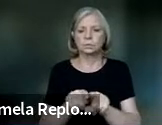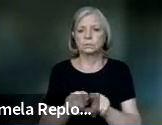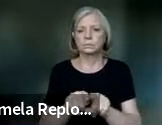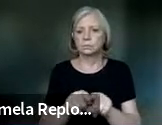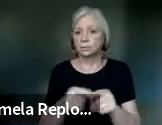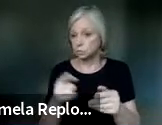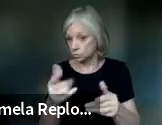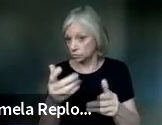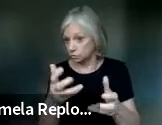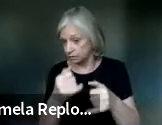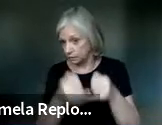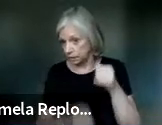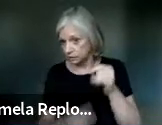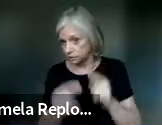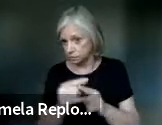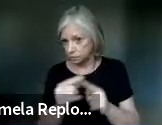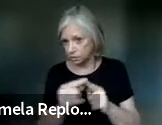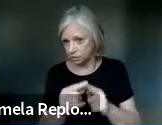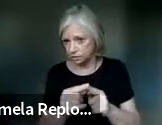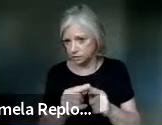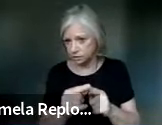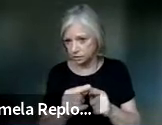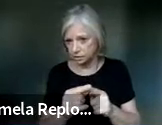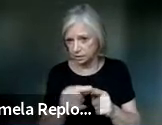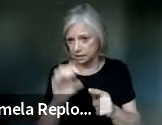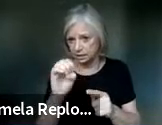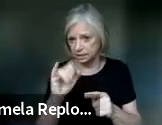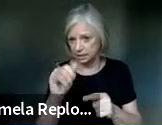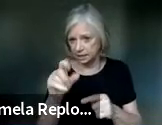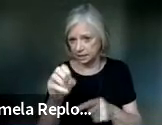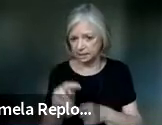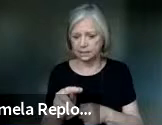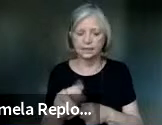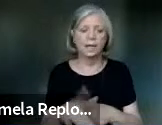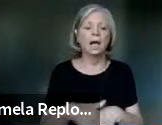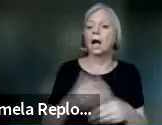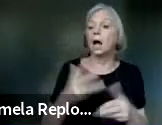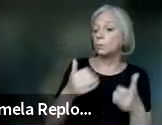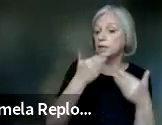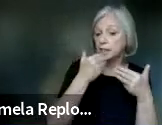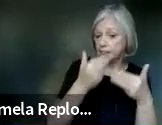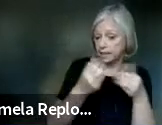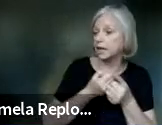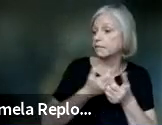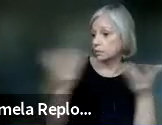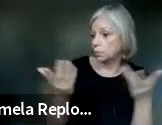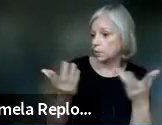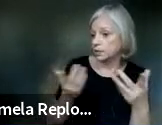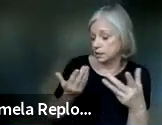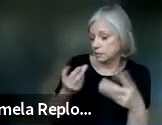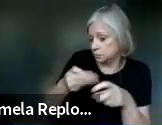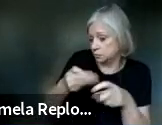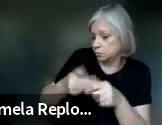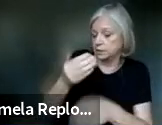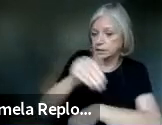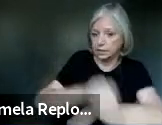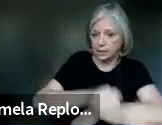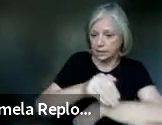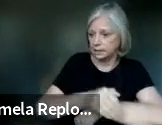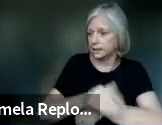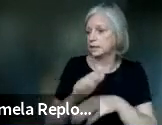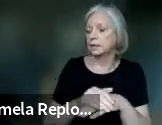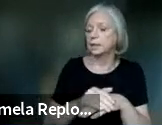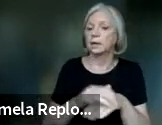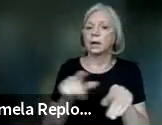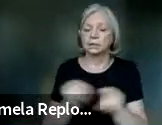up? Just quickly, I want to thank everyone for joining us tonight. And then I echo everything that Dr. Moss